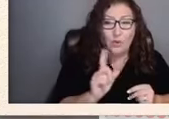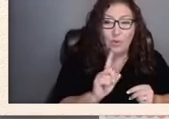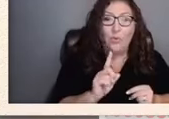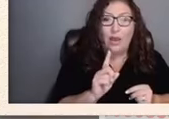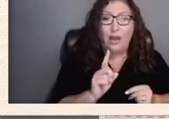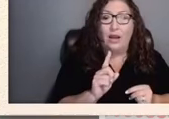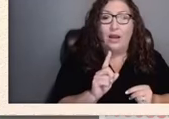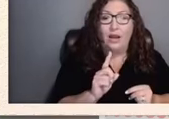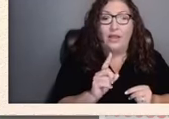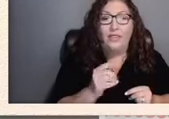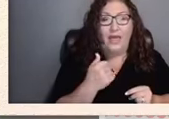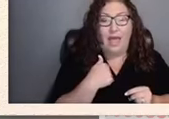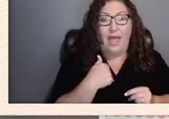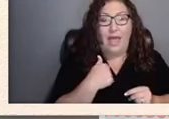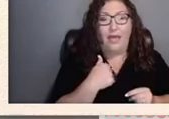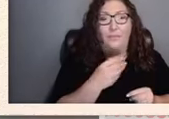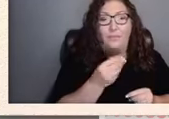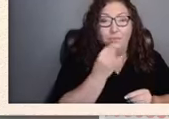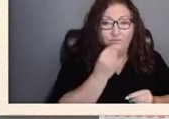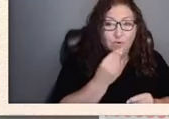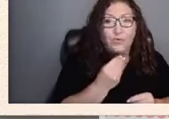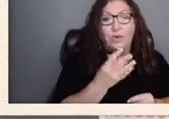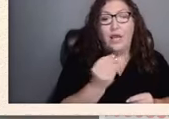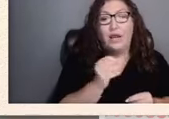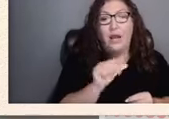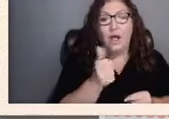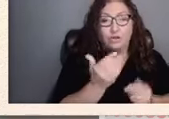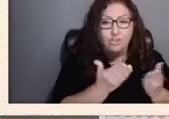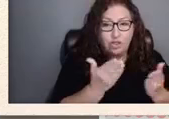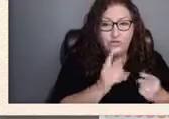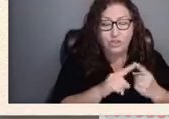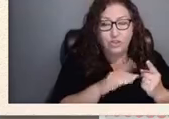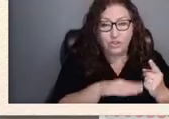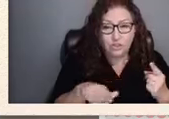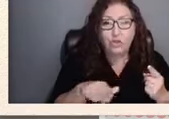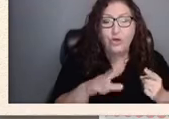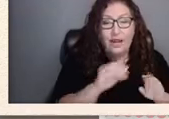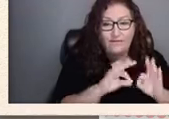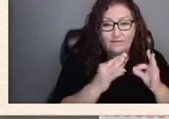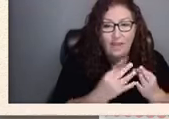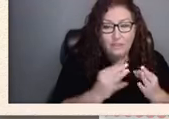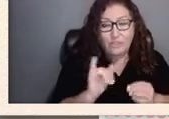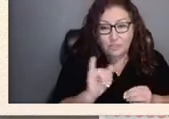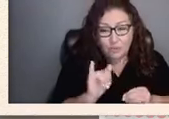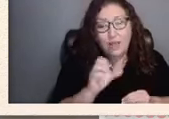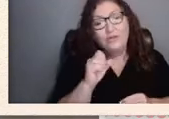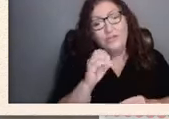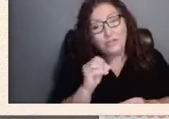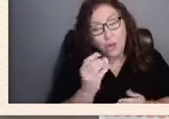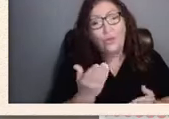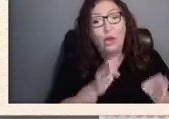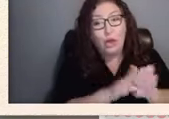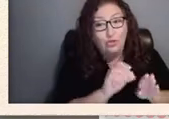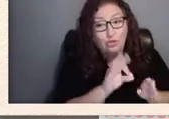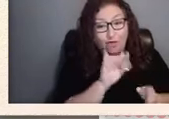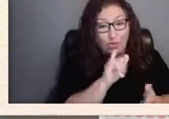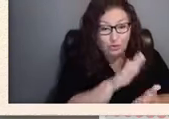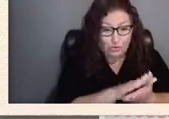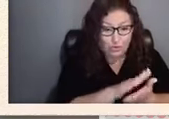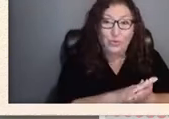was provision of food and other services to the children and families as well. So the closure is